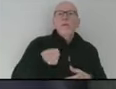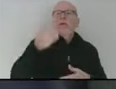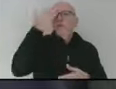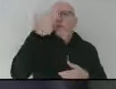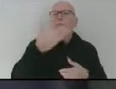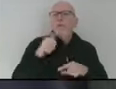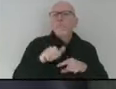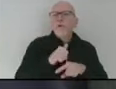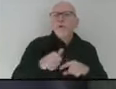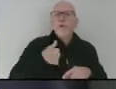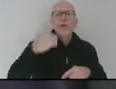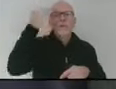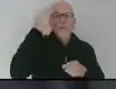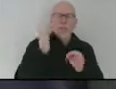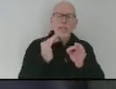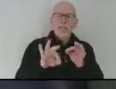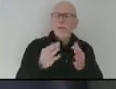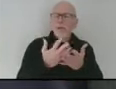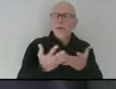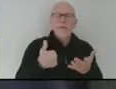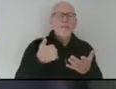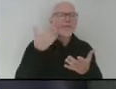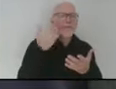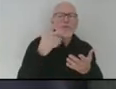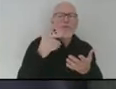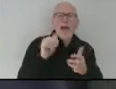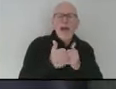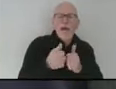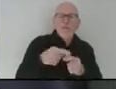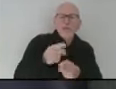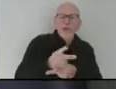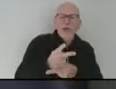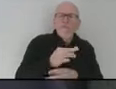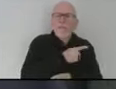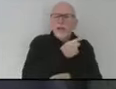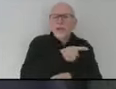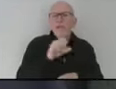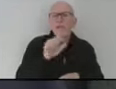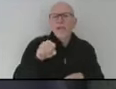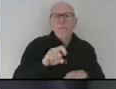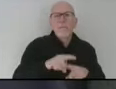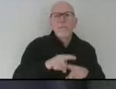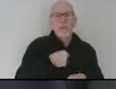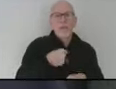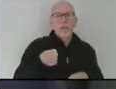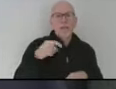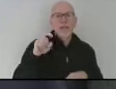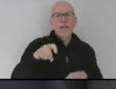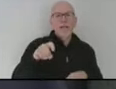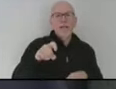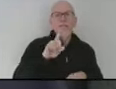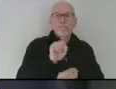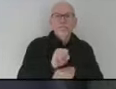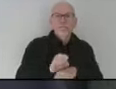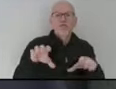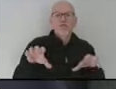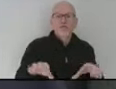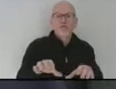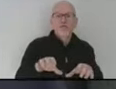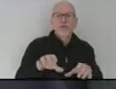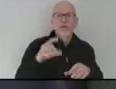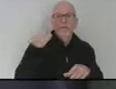We know simple practices. We know how to treat these patients. But we also need to actually do that not only